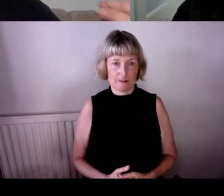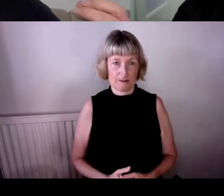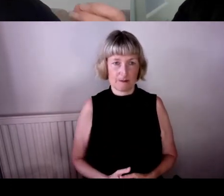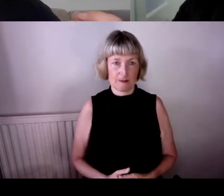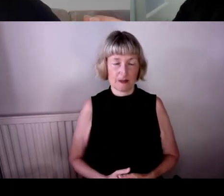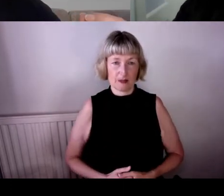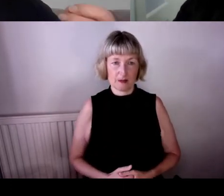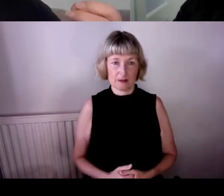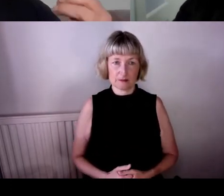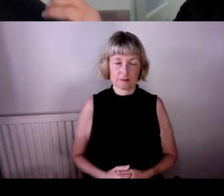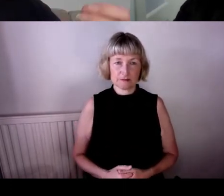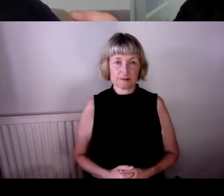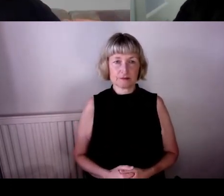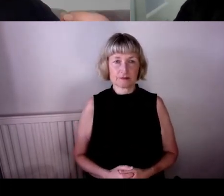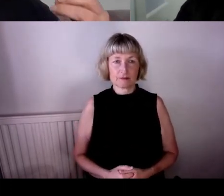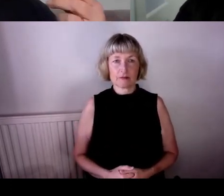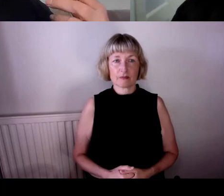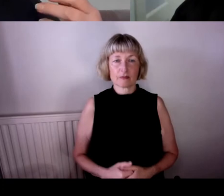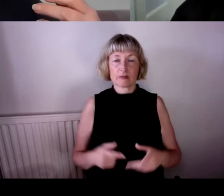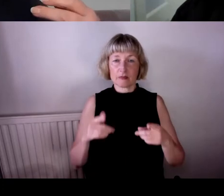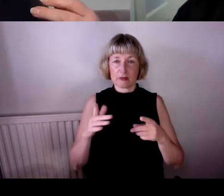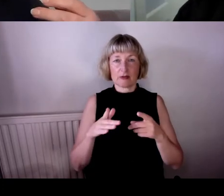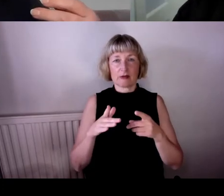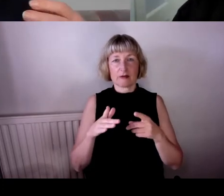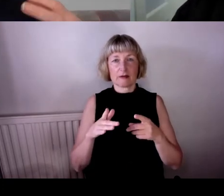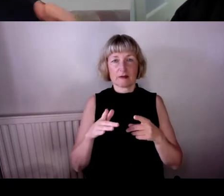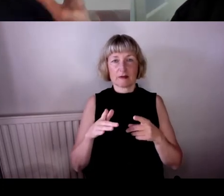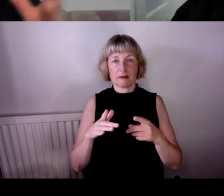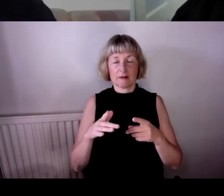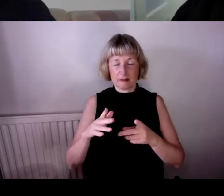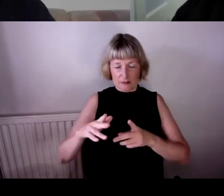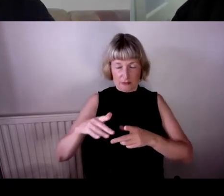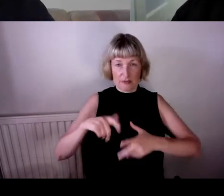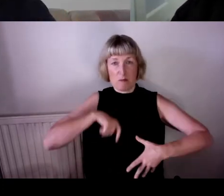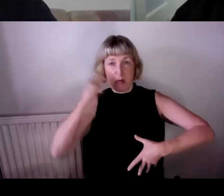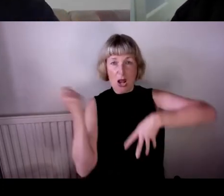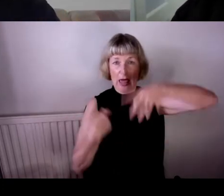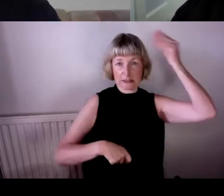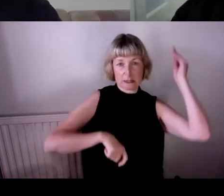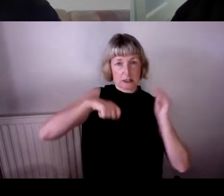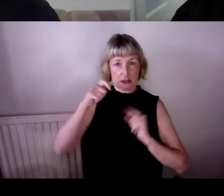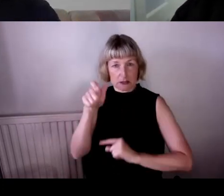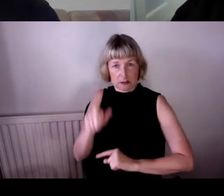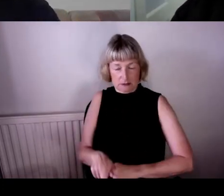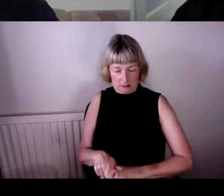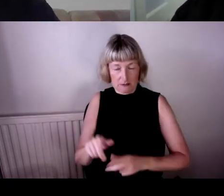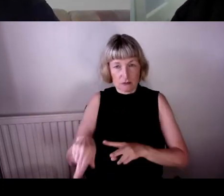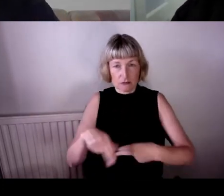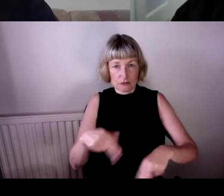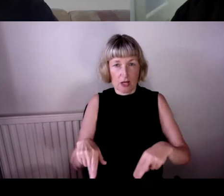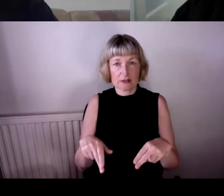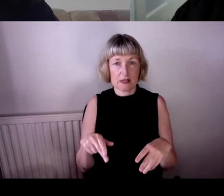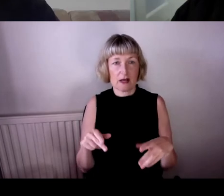of this boy, this young man, and his description, and that was added to it. And the idea that a